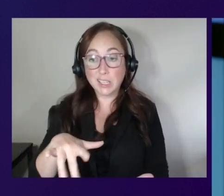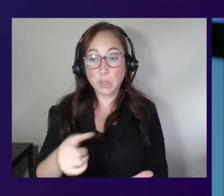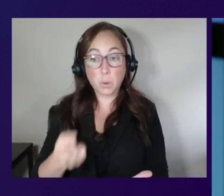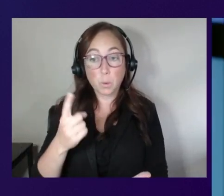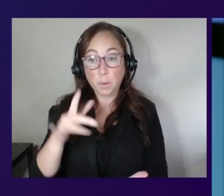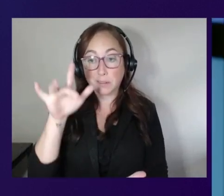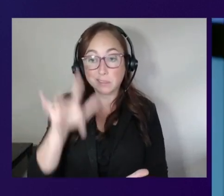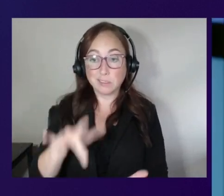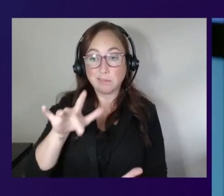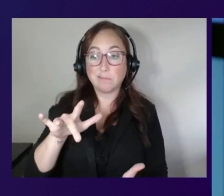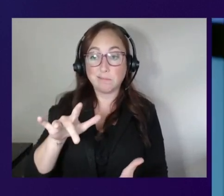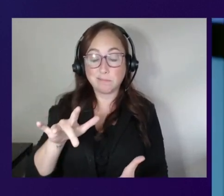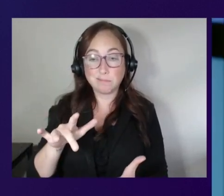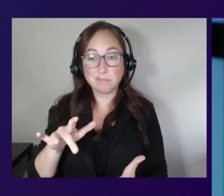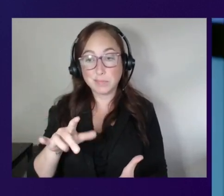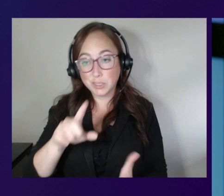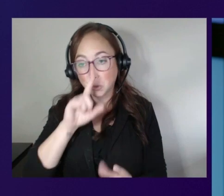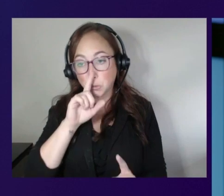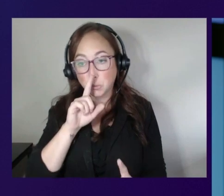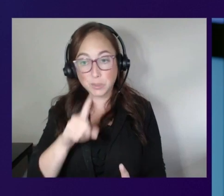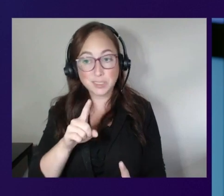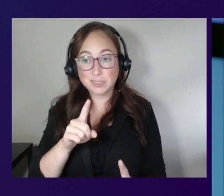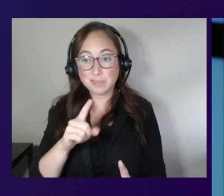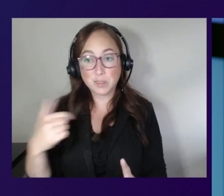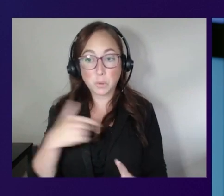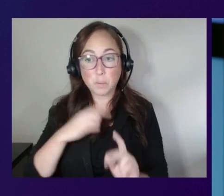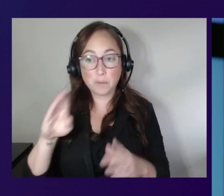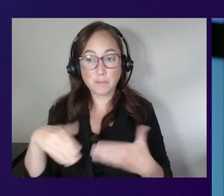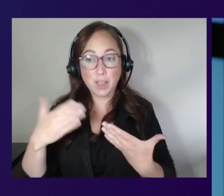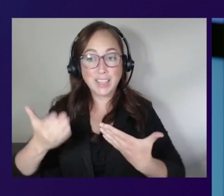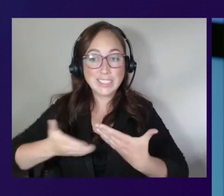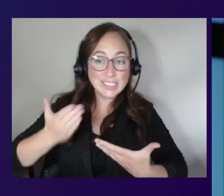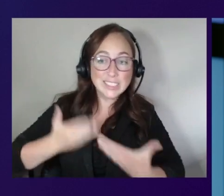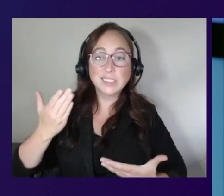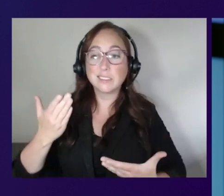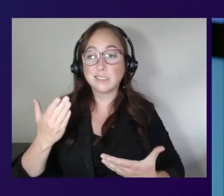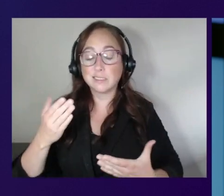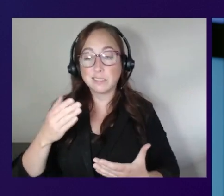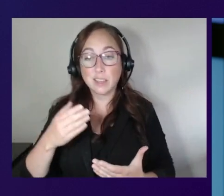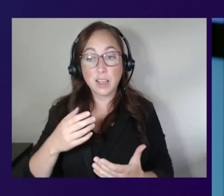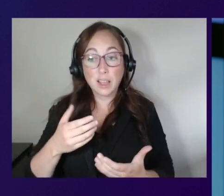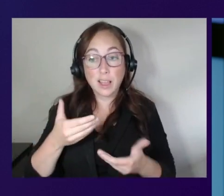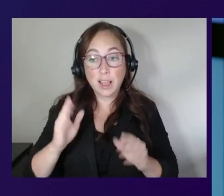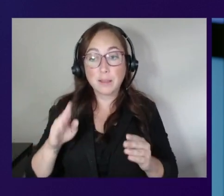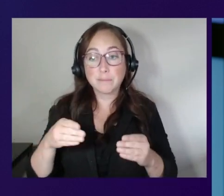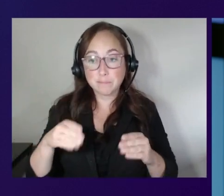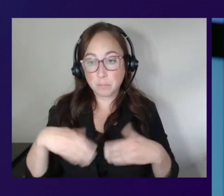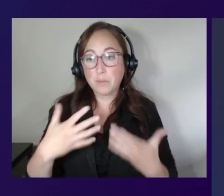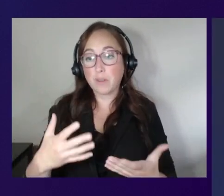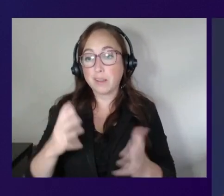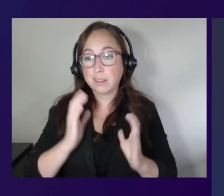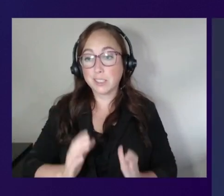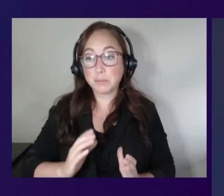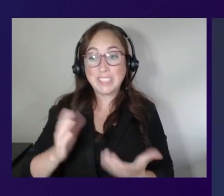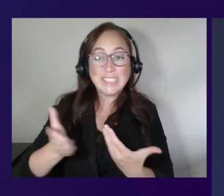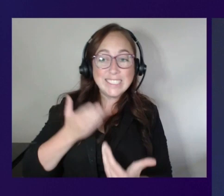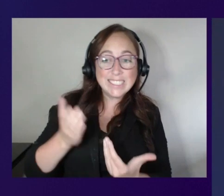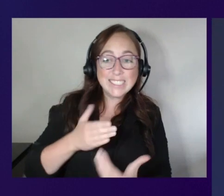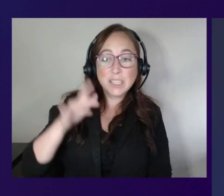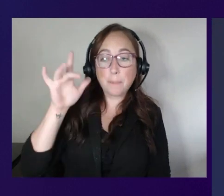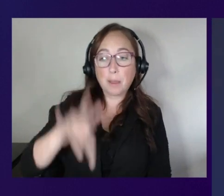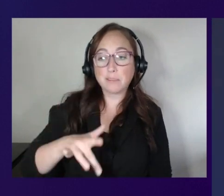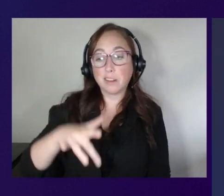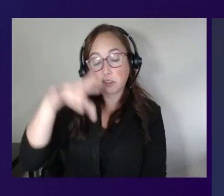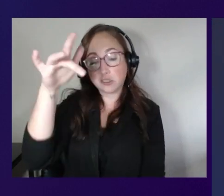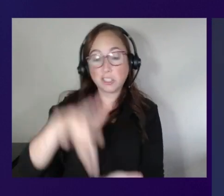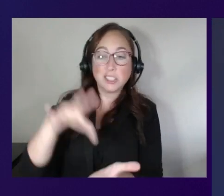that's really the essence of what we provide. We want to give customers buttons, easy buttons. Opens a lot more time, right? Yeah. To focus